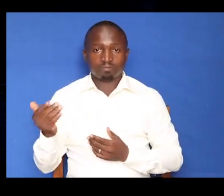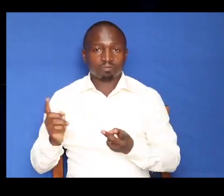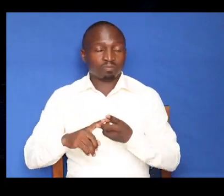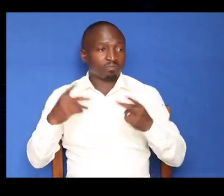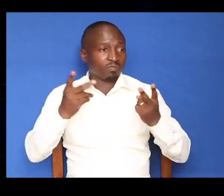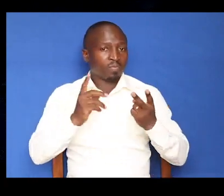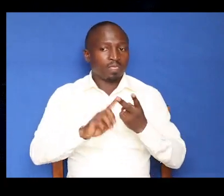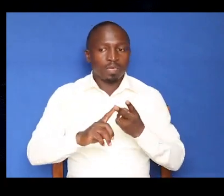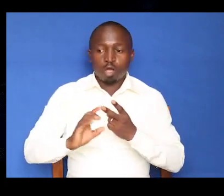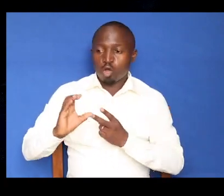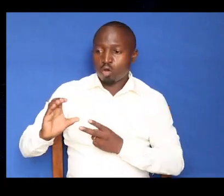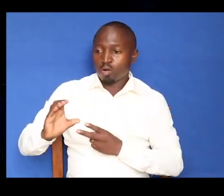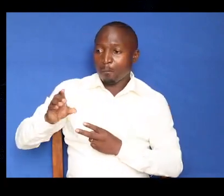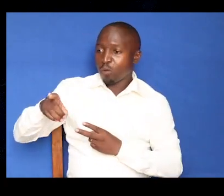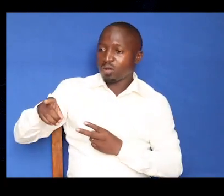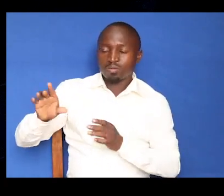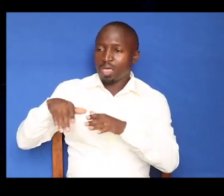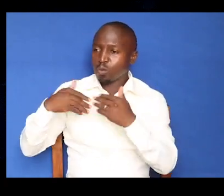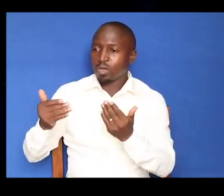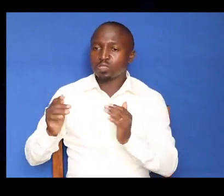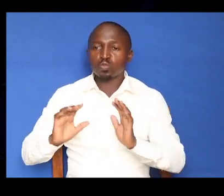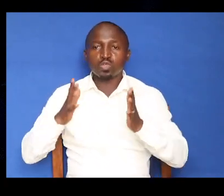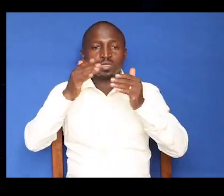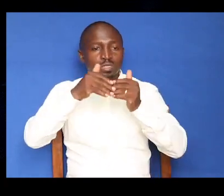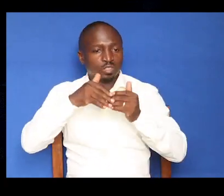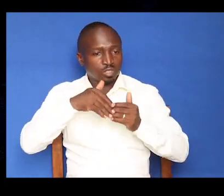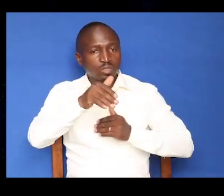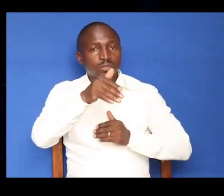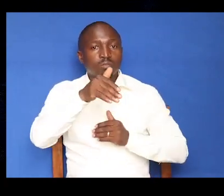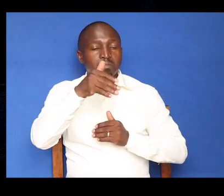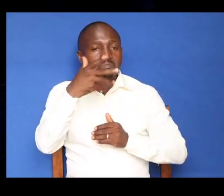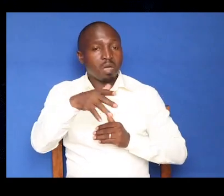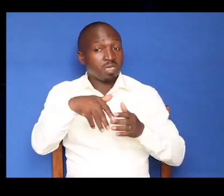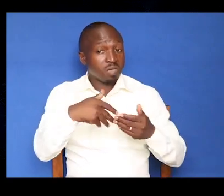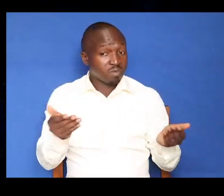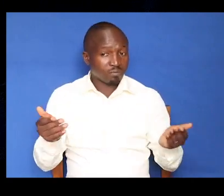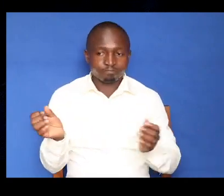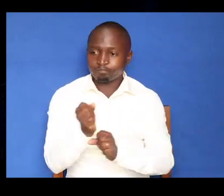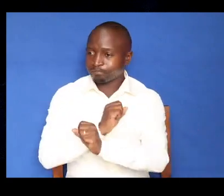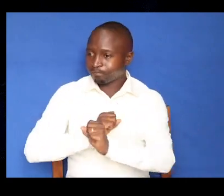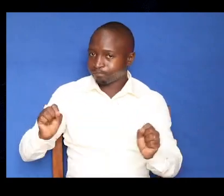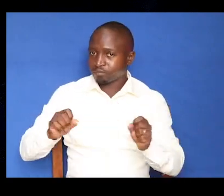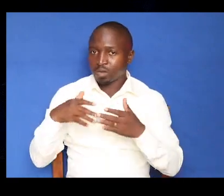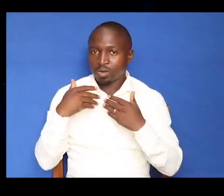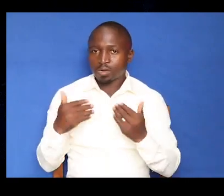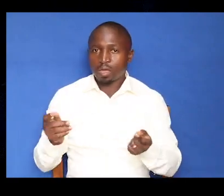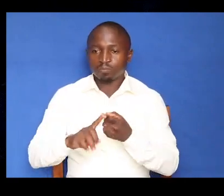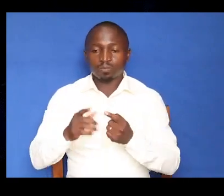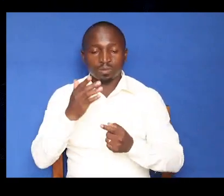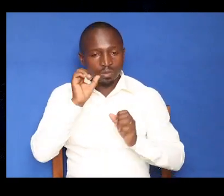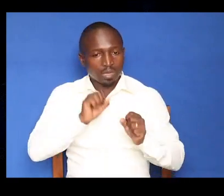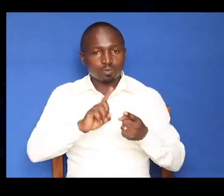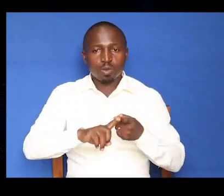coral polyps cannot live long out of water, and therefore corals grow well below the